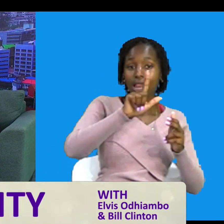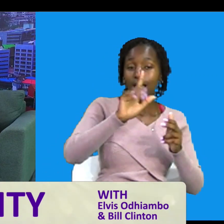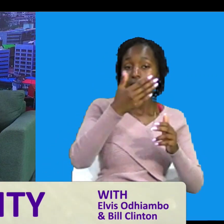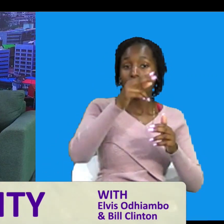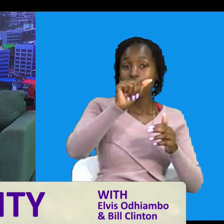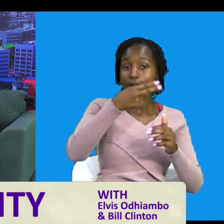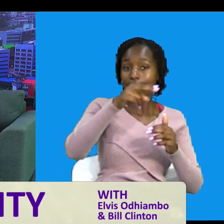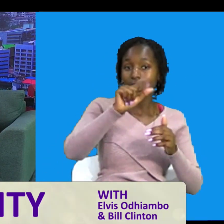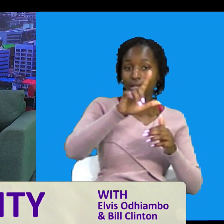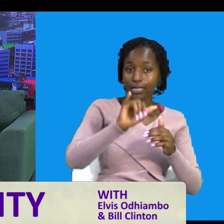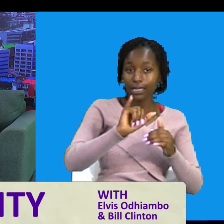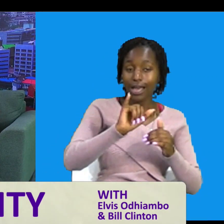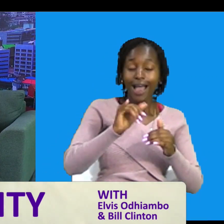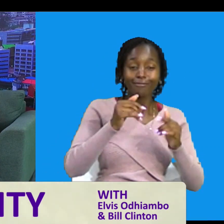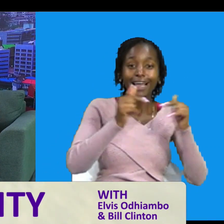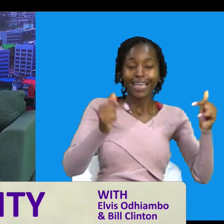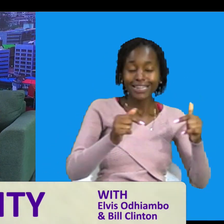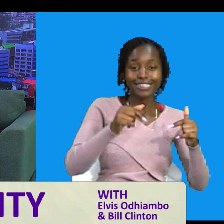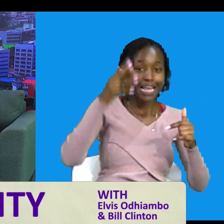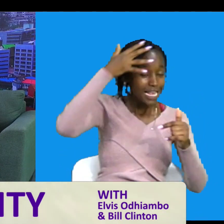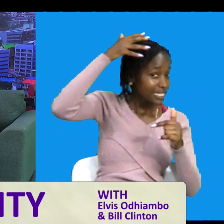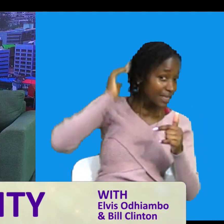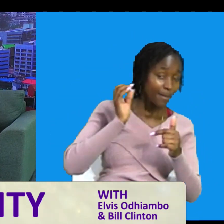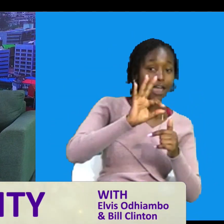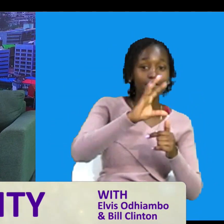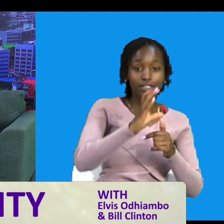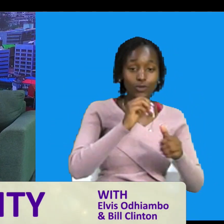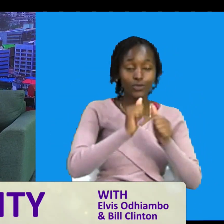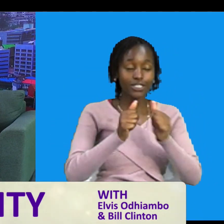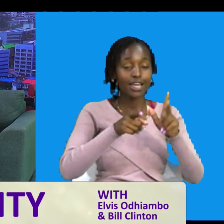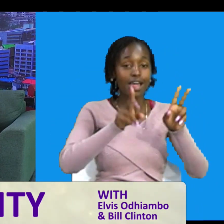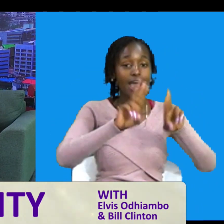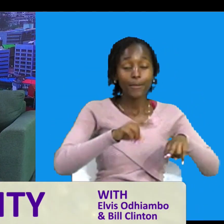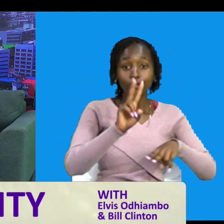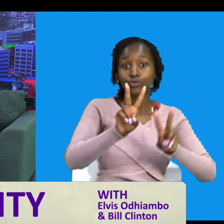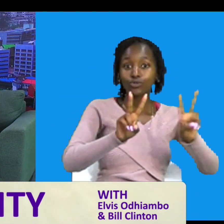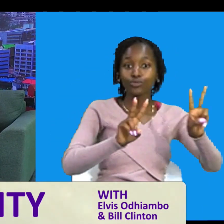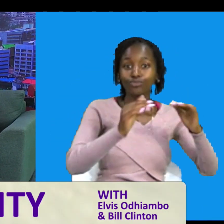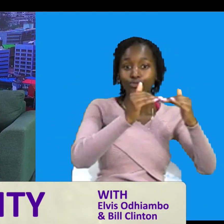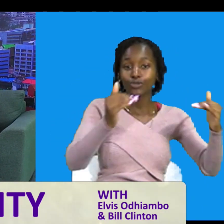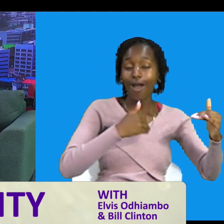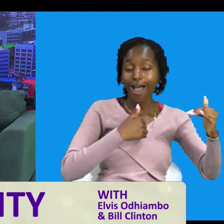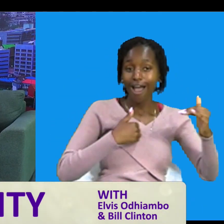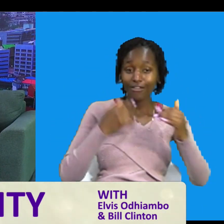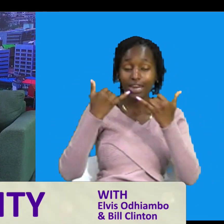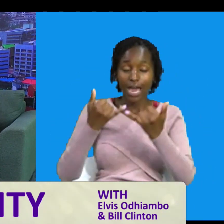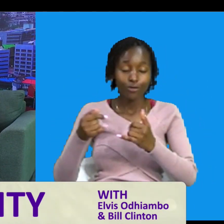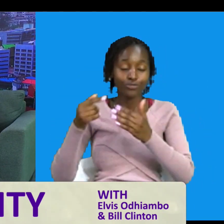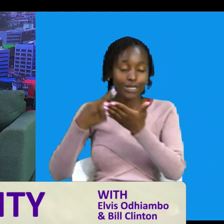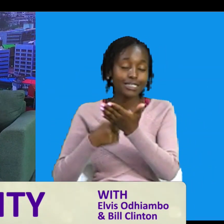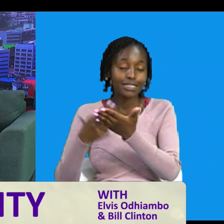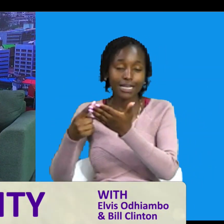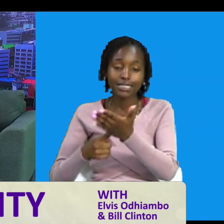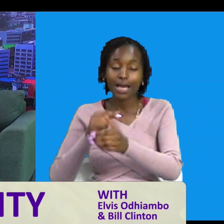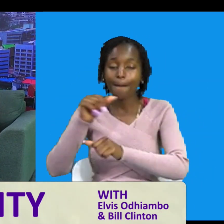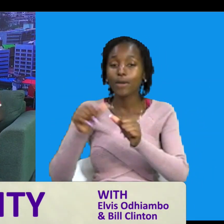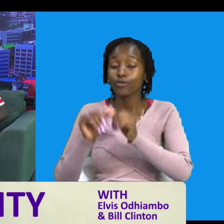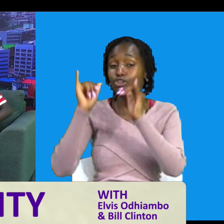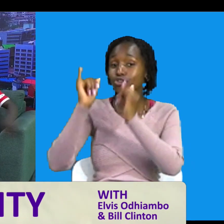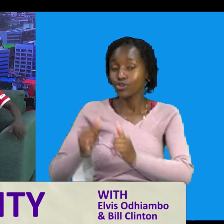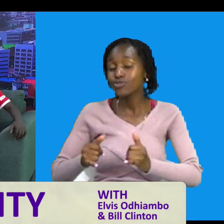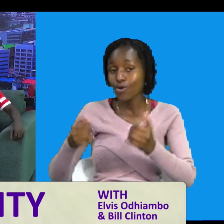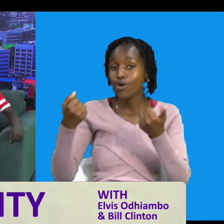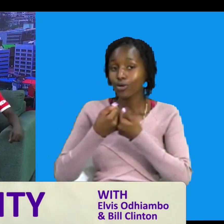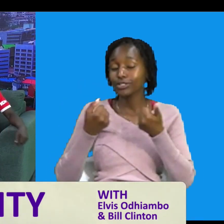versus Simba FC, that ended up on a 2-2 draw. New exciting times for African football. We'll talk about how this new tournament will bring more